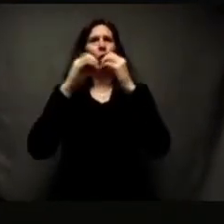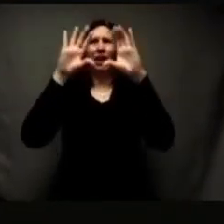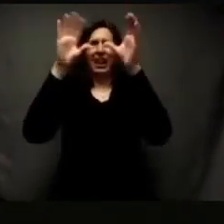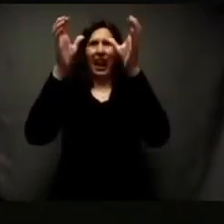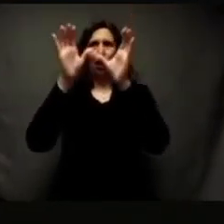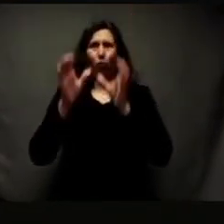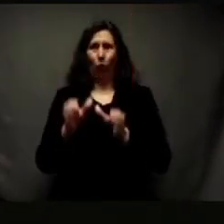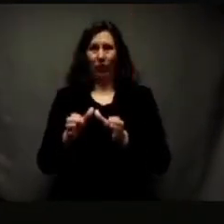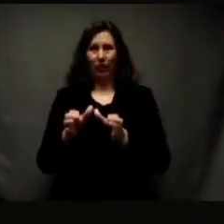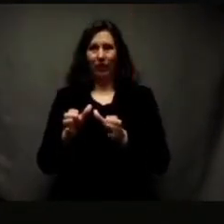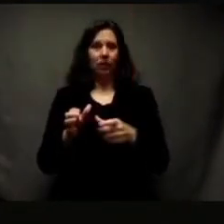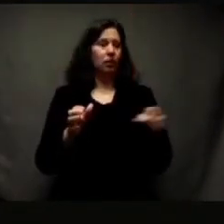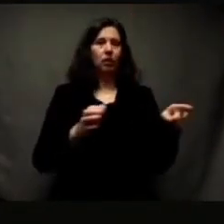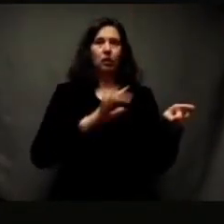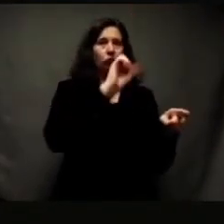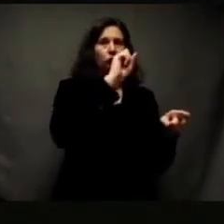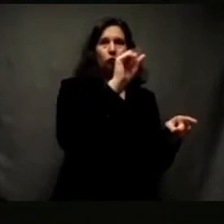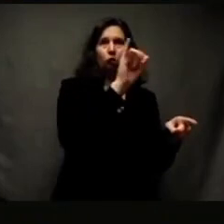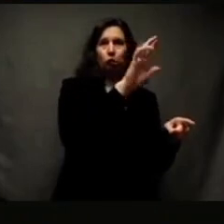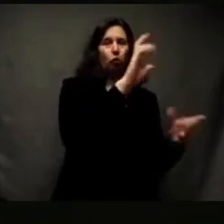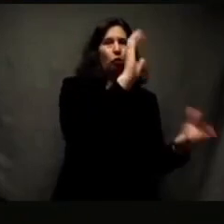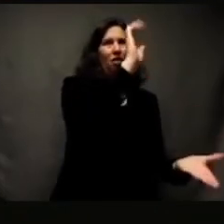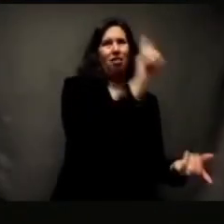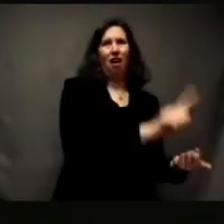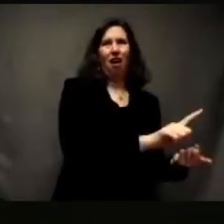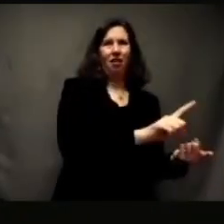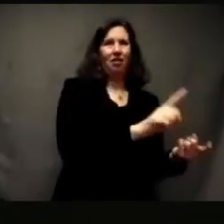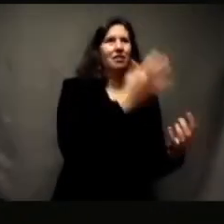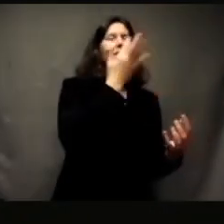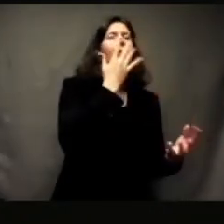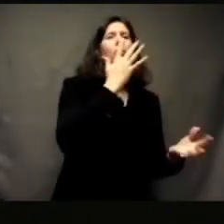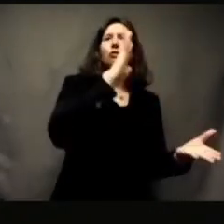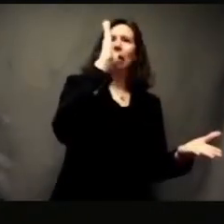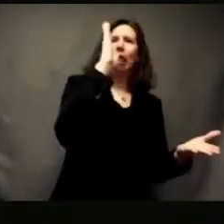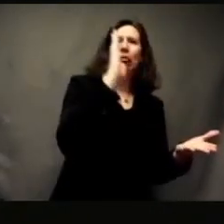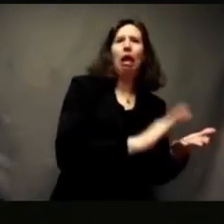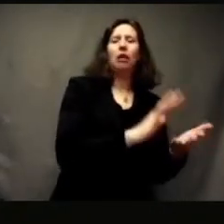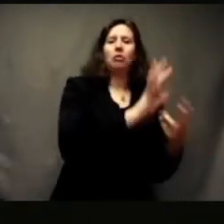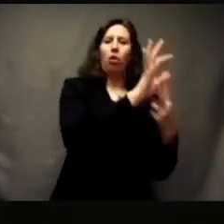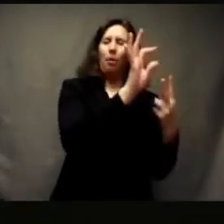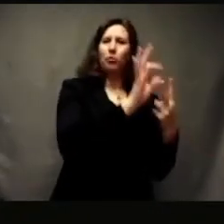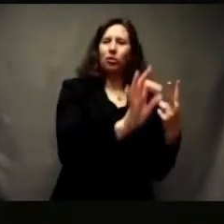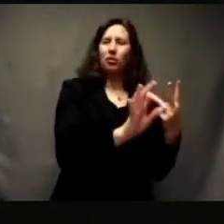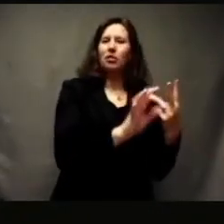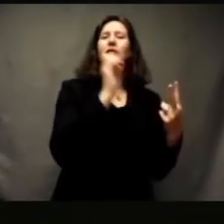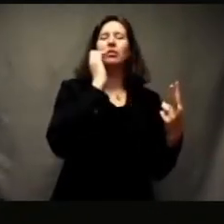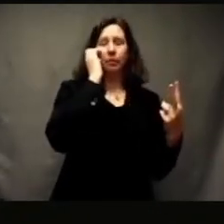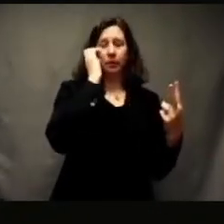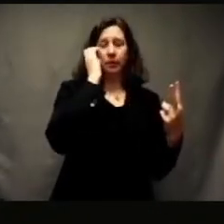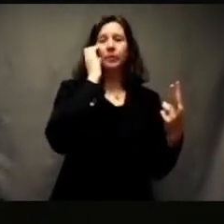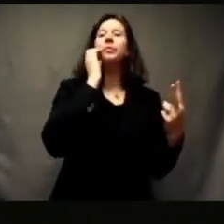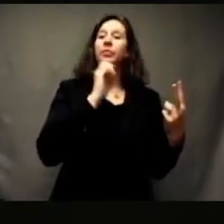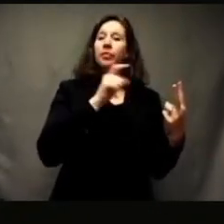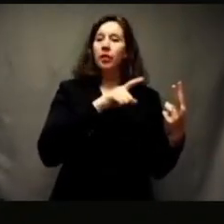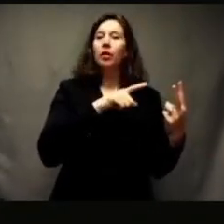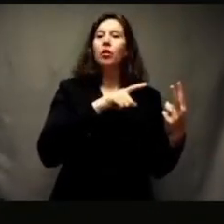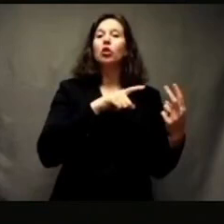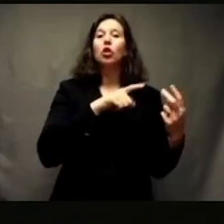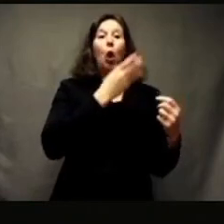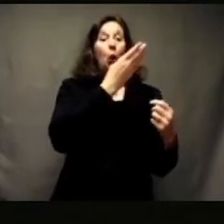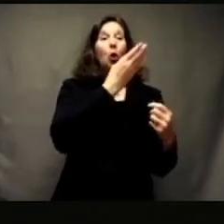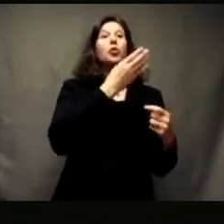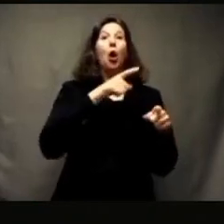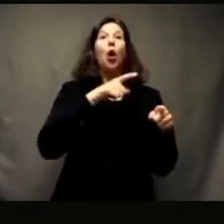here. So I think kind of going through all of them and saying in ScratchJr, blue means